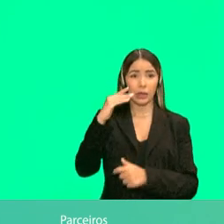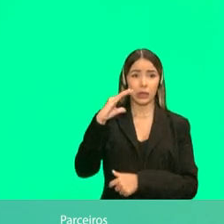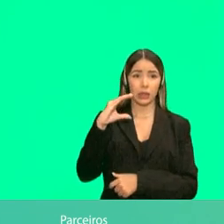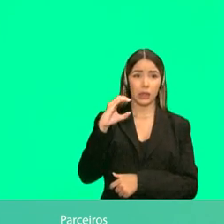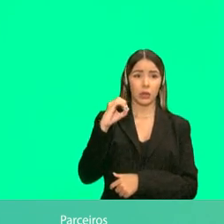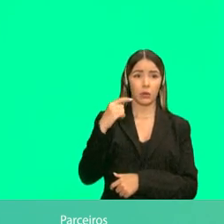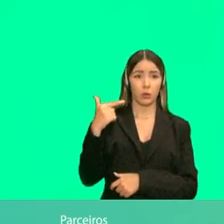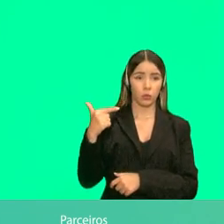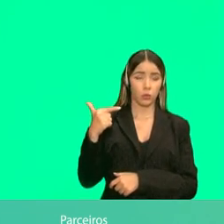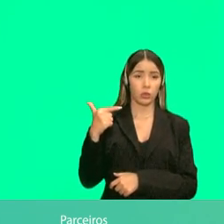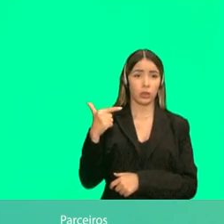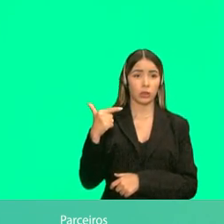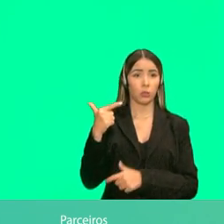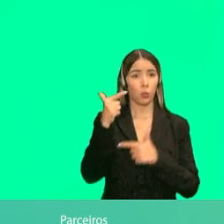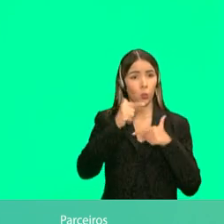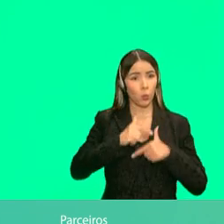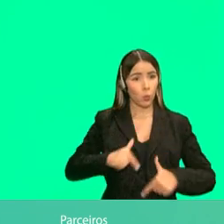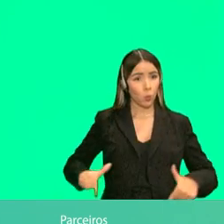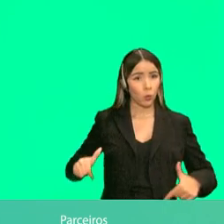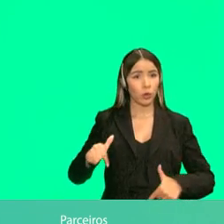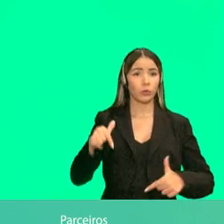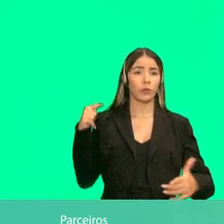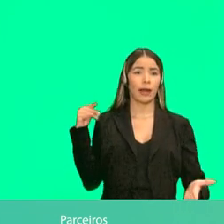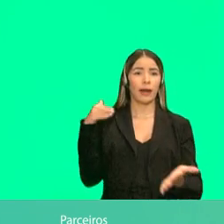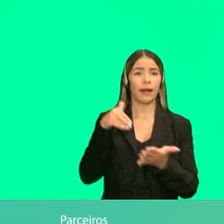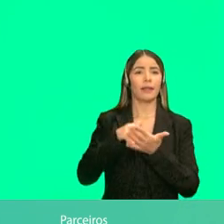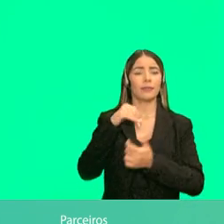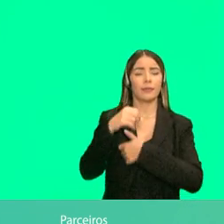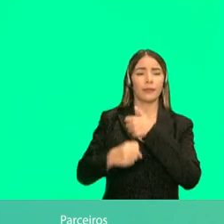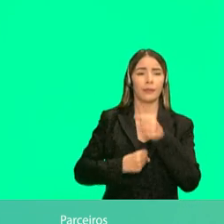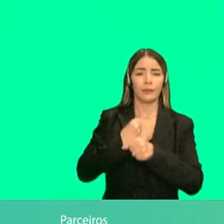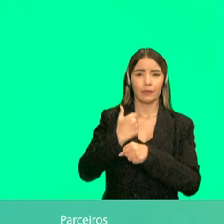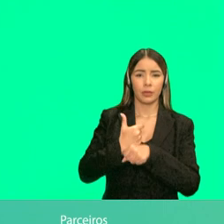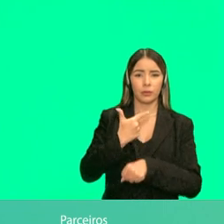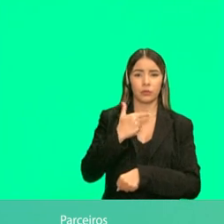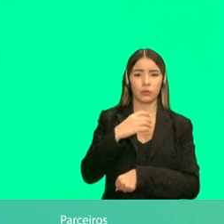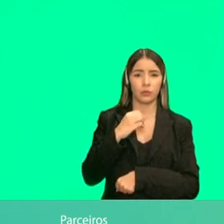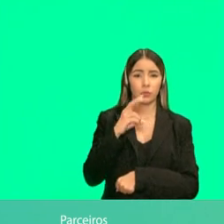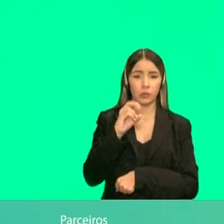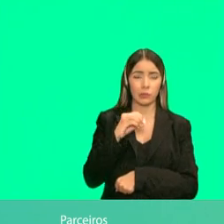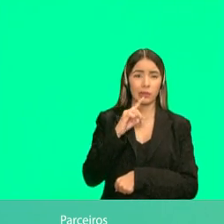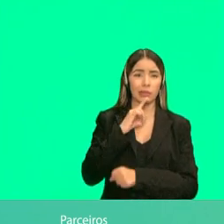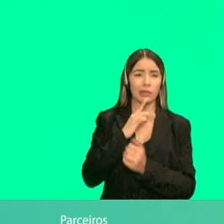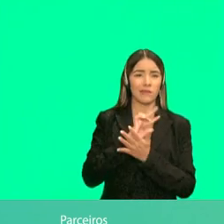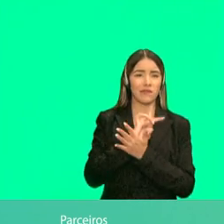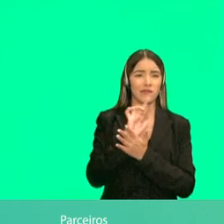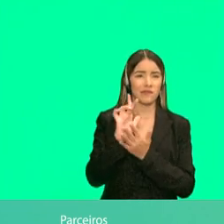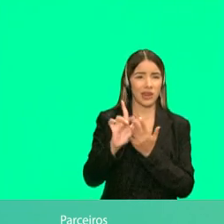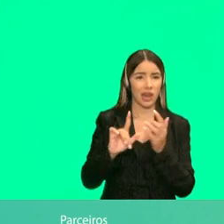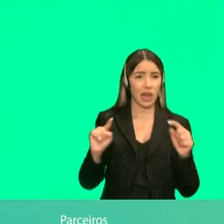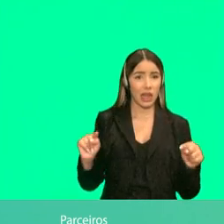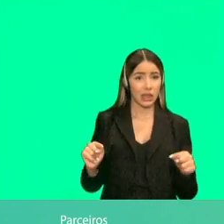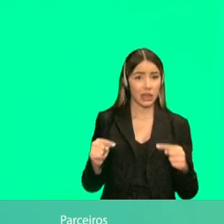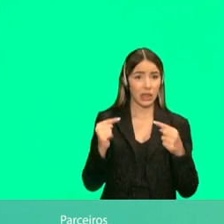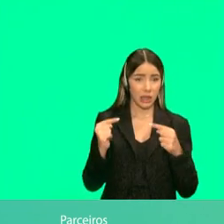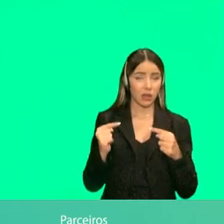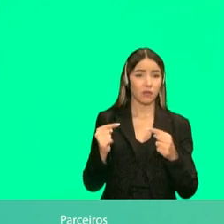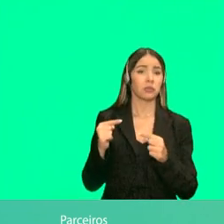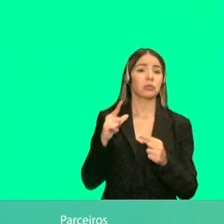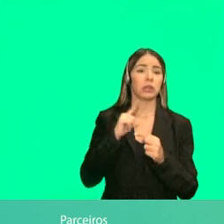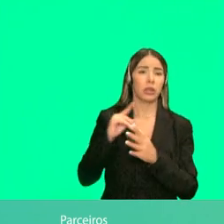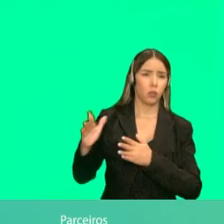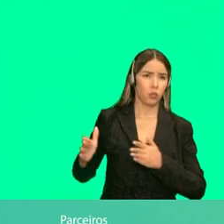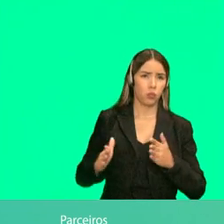zero our emissions. And by 2025, we'll try reducing